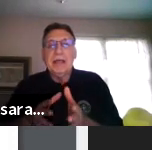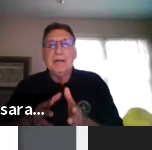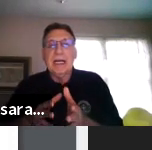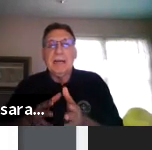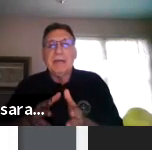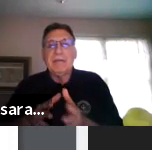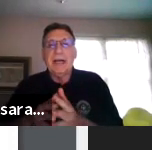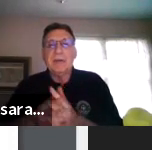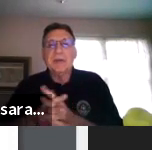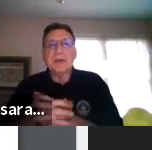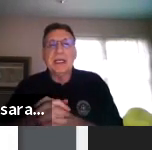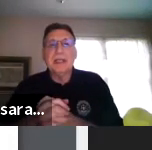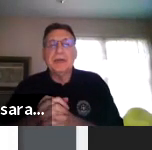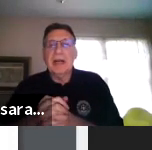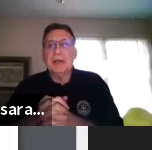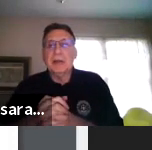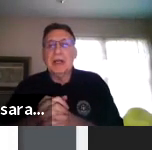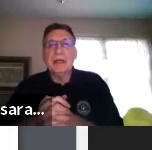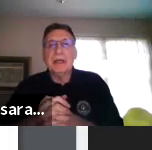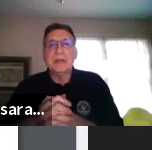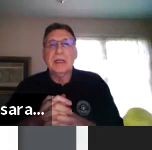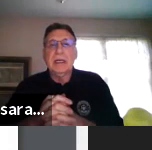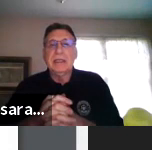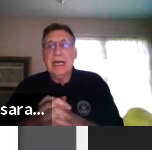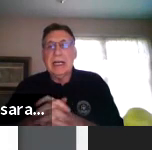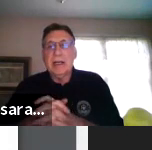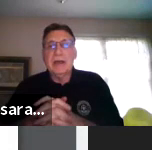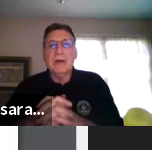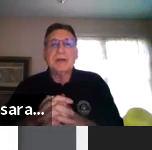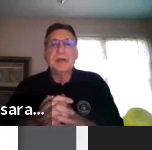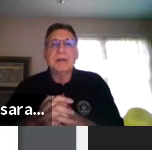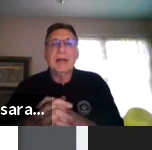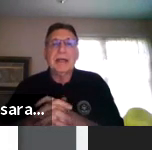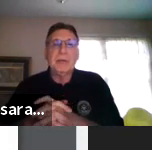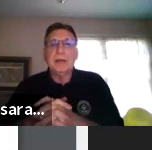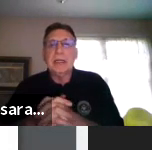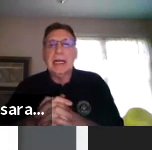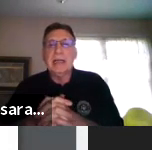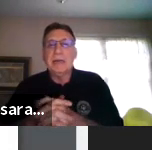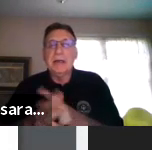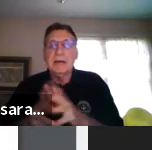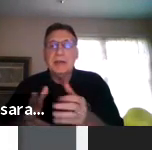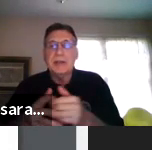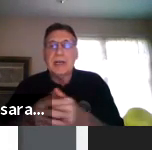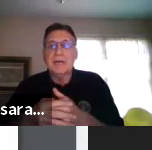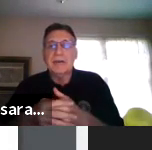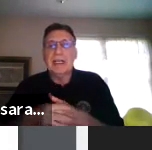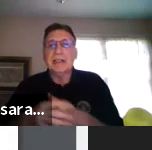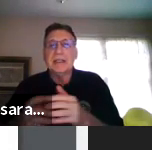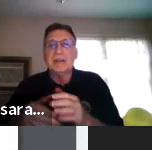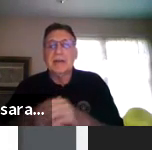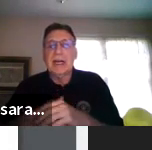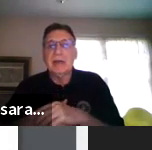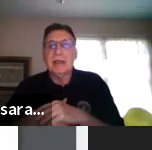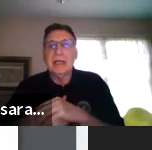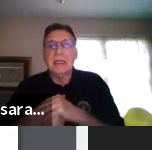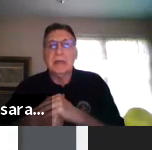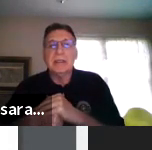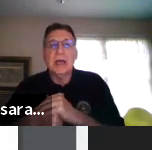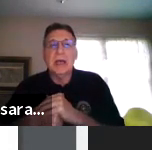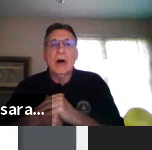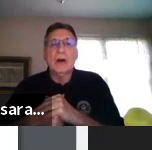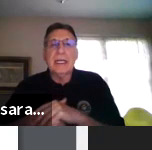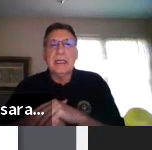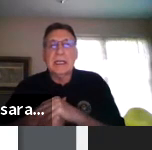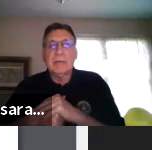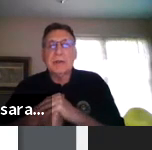that period of time, that 5 business days, you grant the request, deny the request, grant in part, deny in part, which is often the case because of hybrid